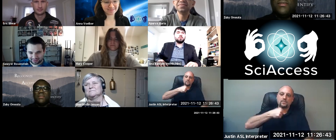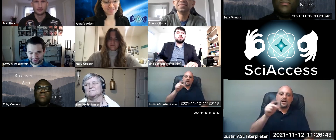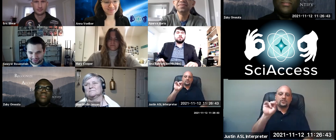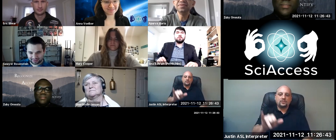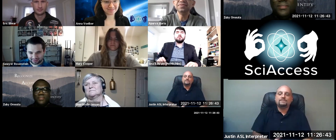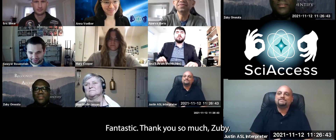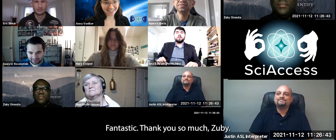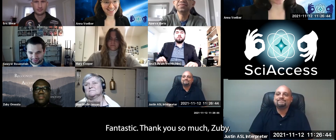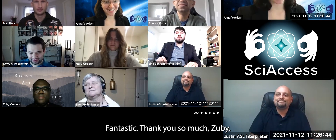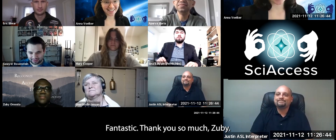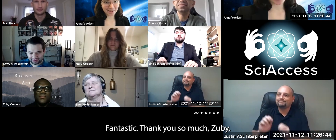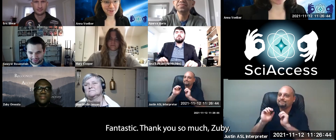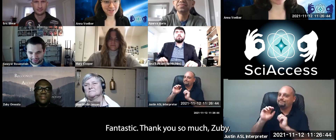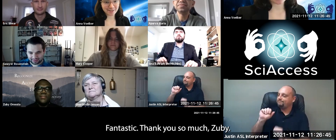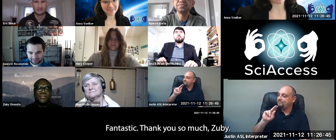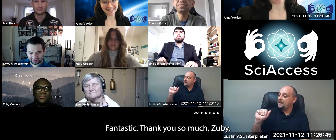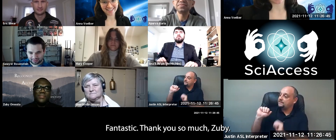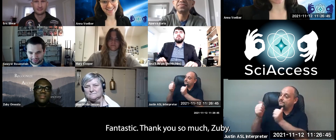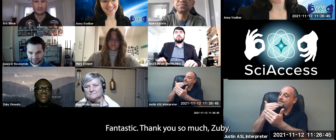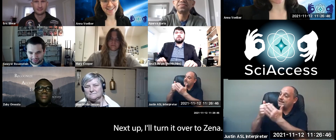off. Fantastic. Thank you so much,